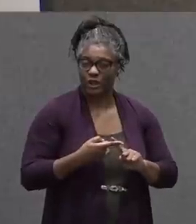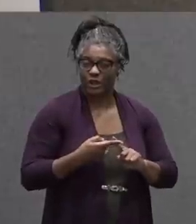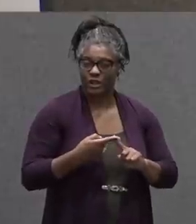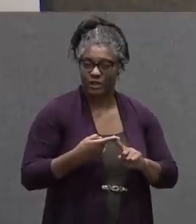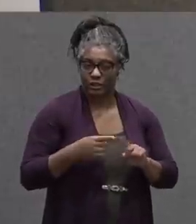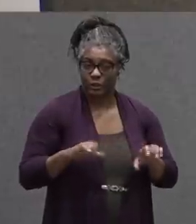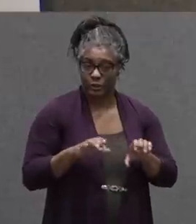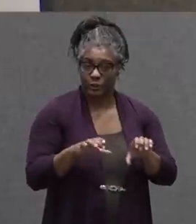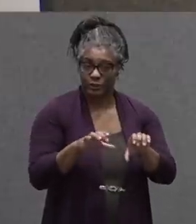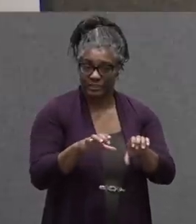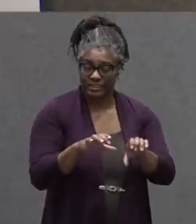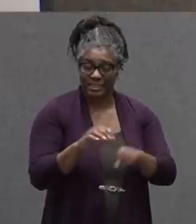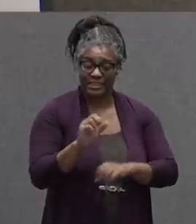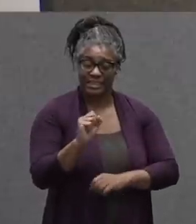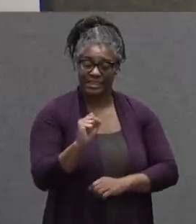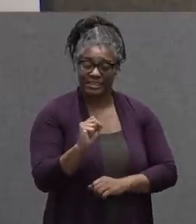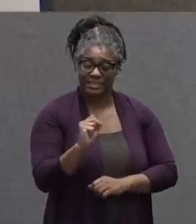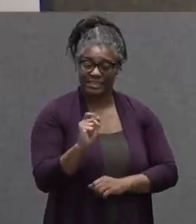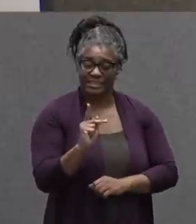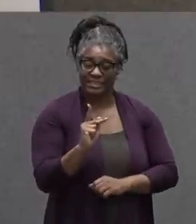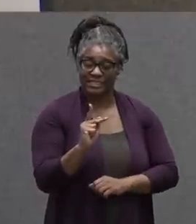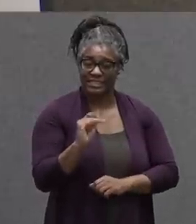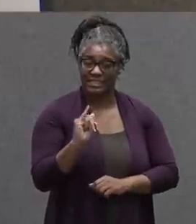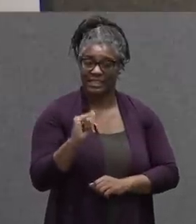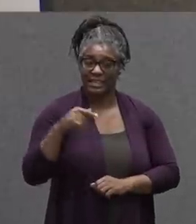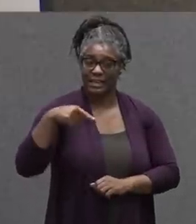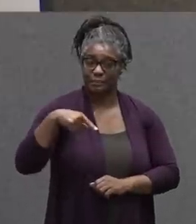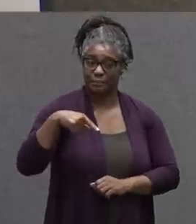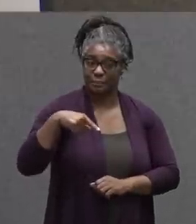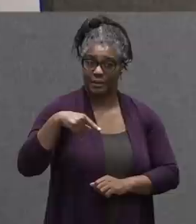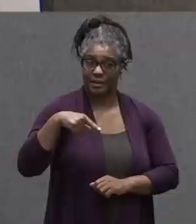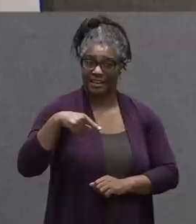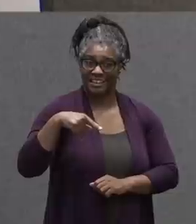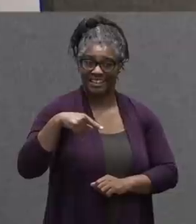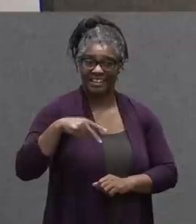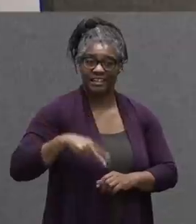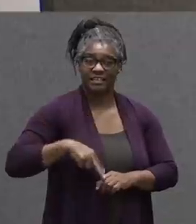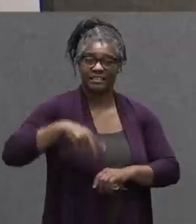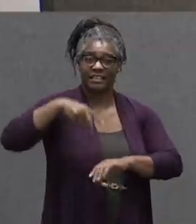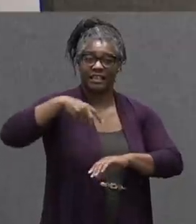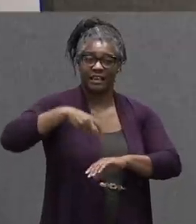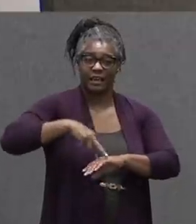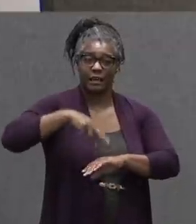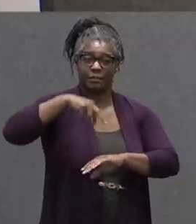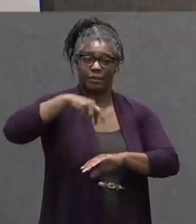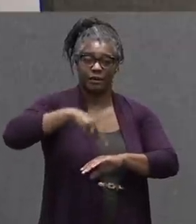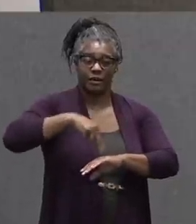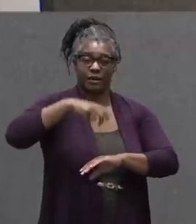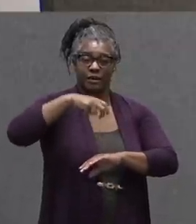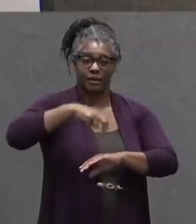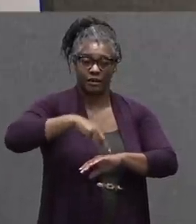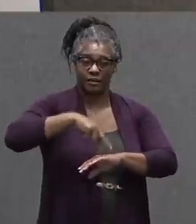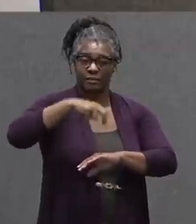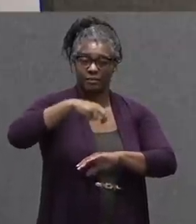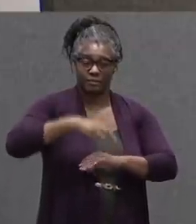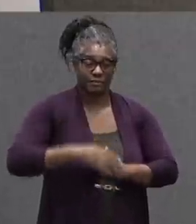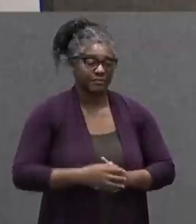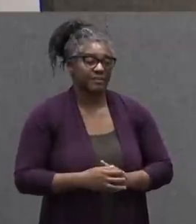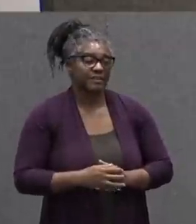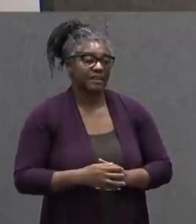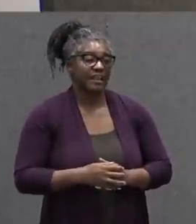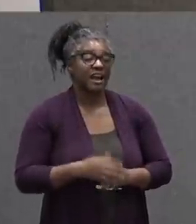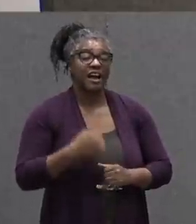skip. Skip. Let's try building that word. When I build words, I like to tap them out